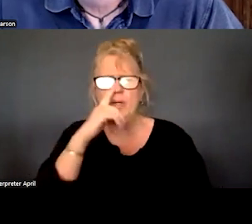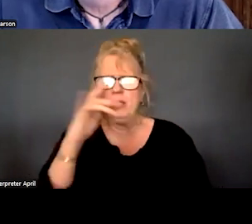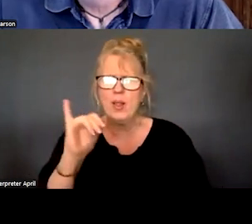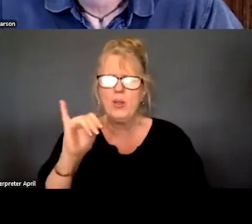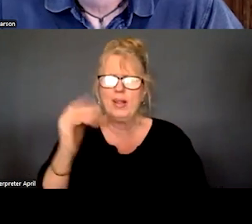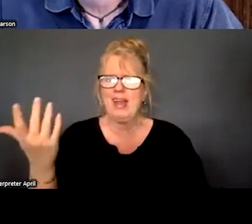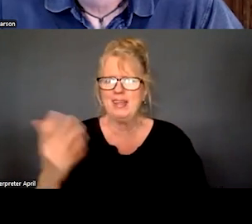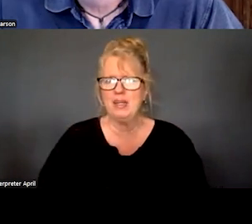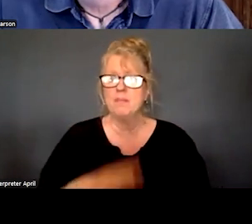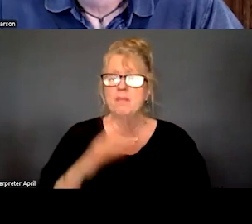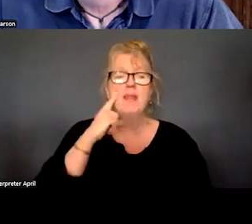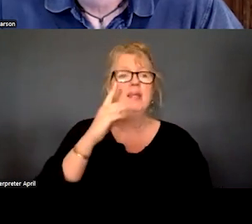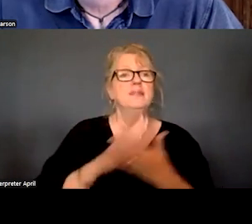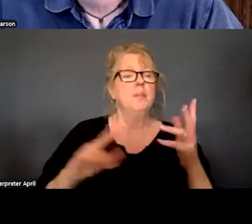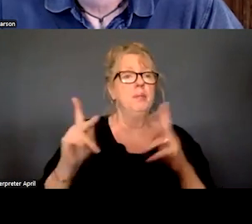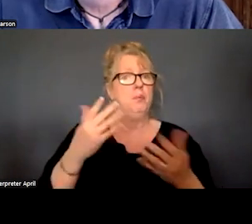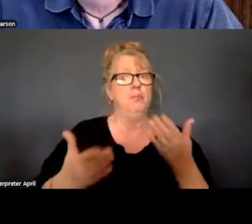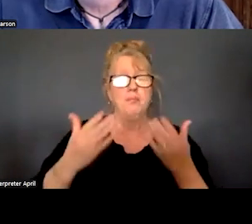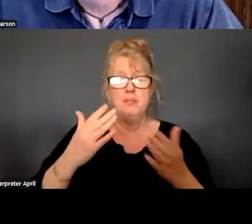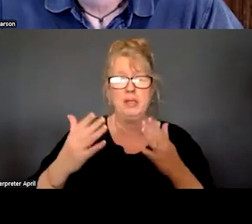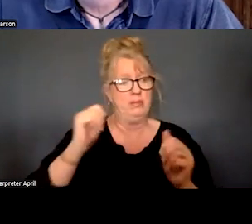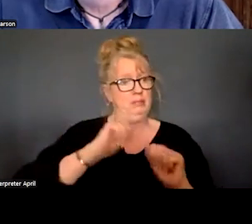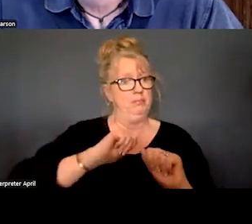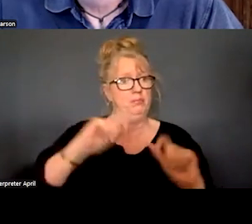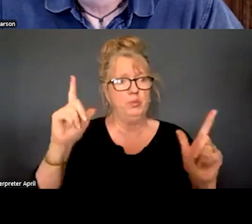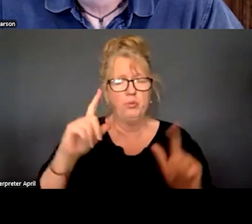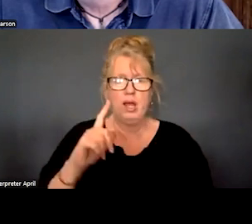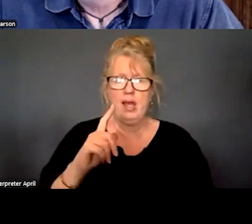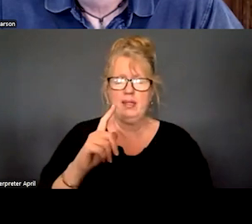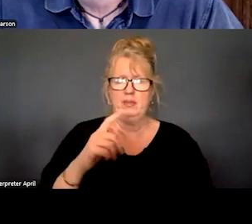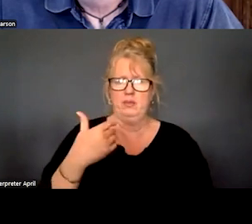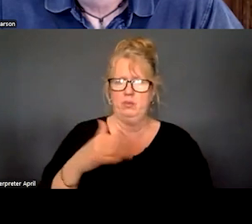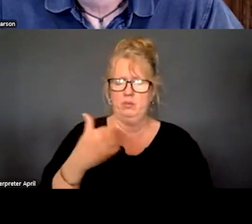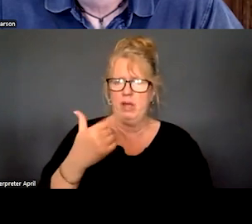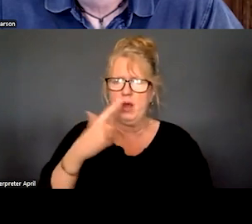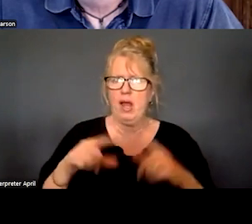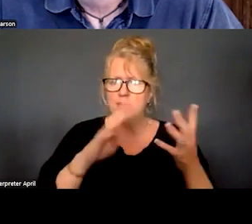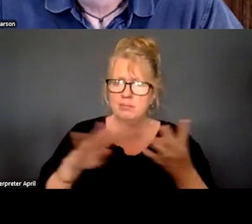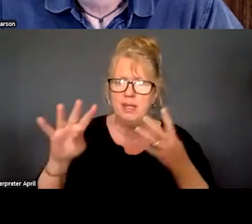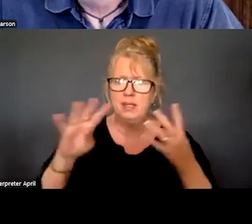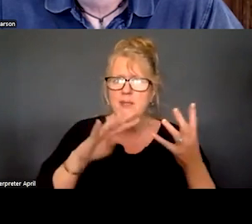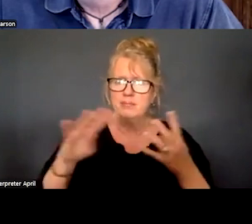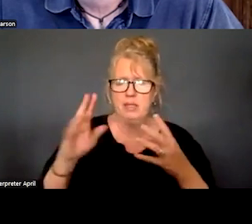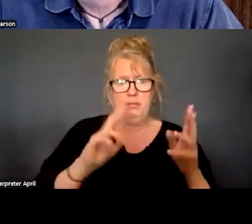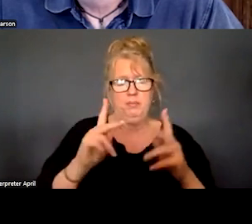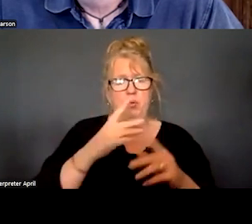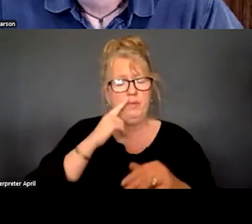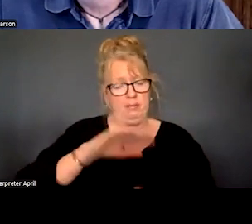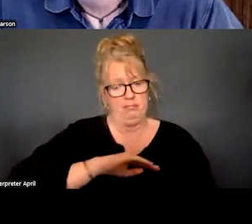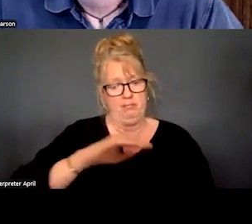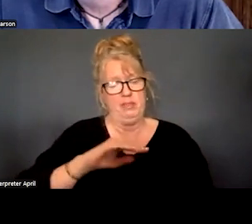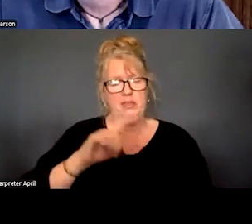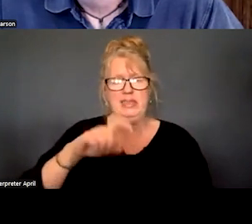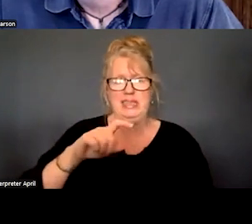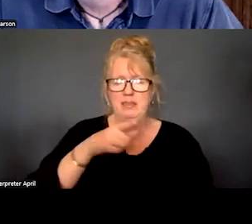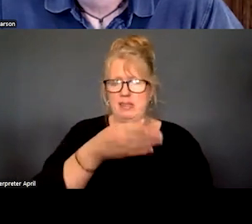Chris? I think people might be surprised by the throughput and volume of individuals that land up having their needs met in these kinds of